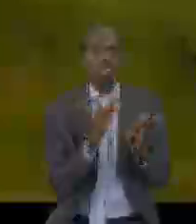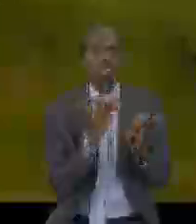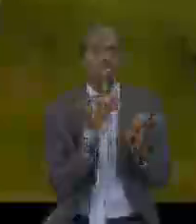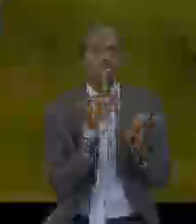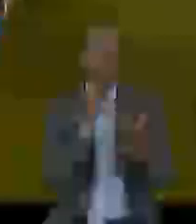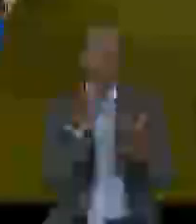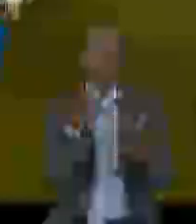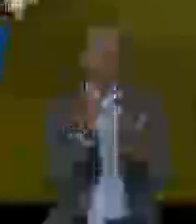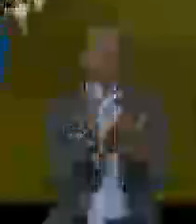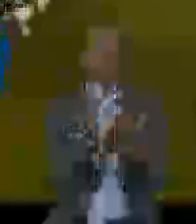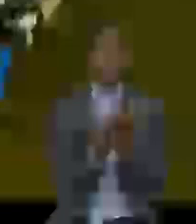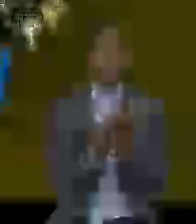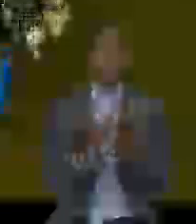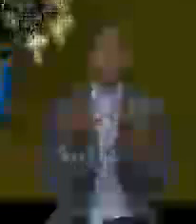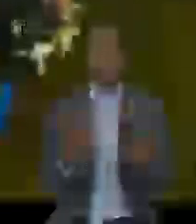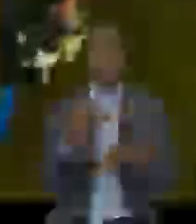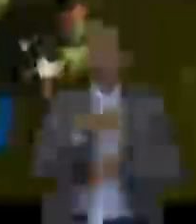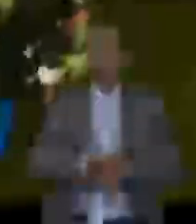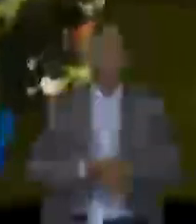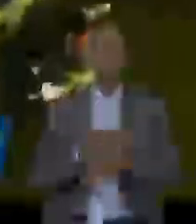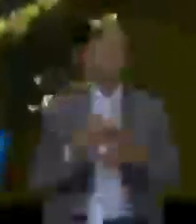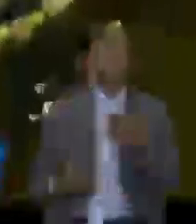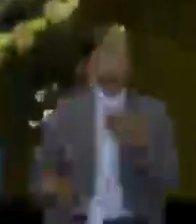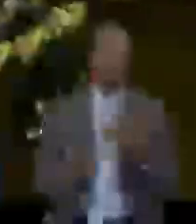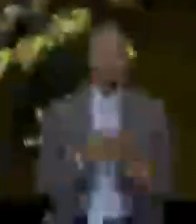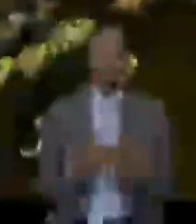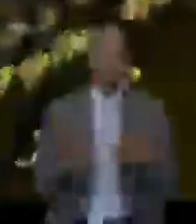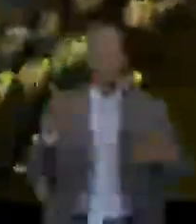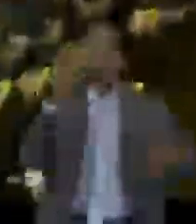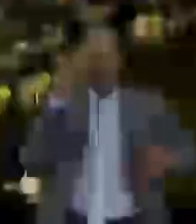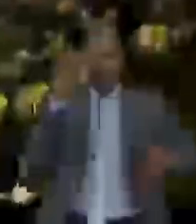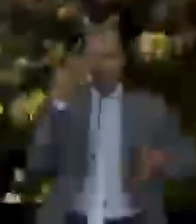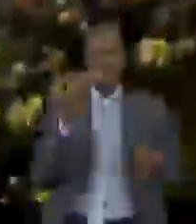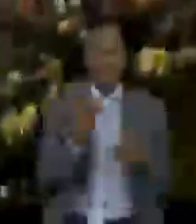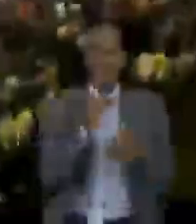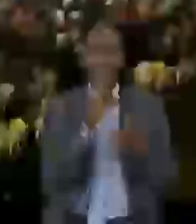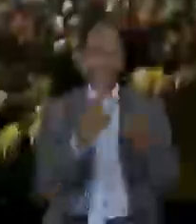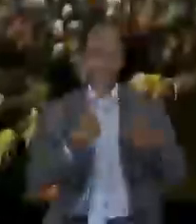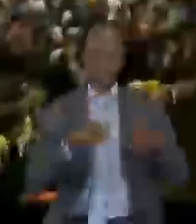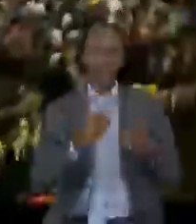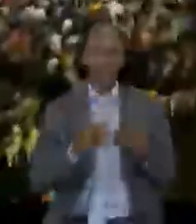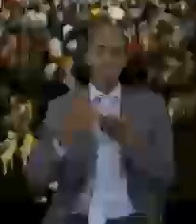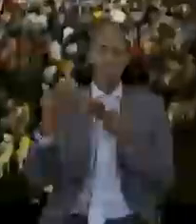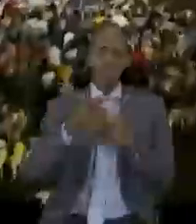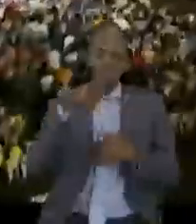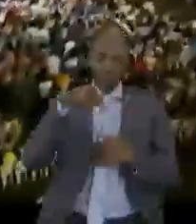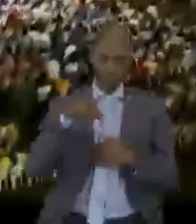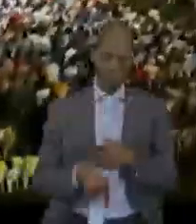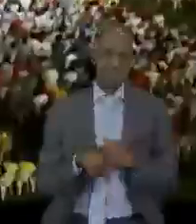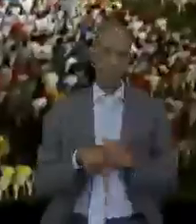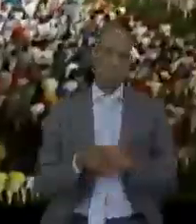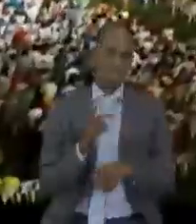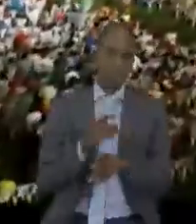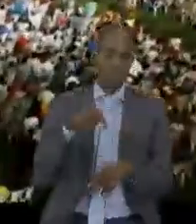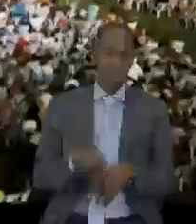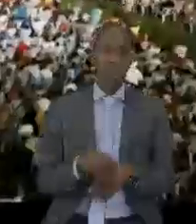captive. But tonight, whatever sickness is trying to nail you down there,